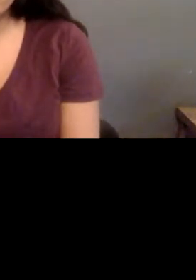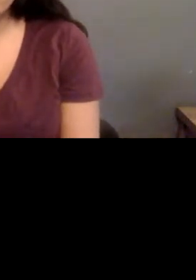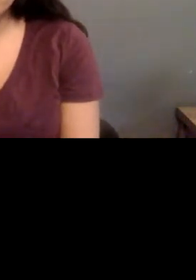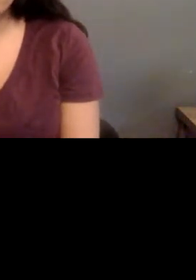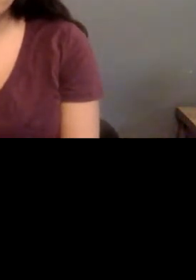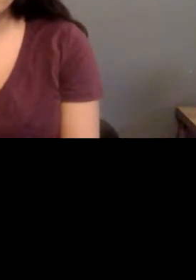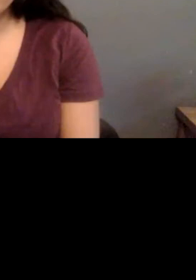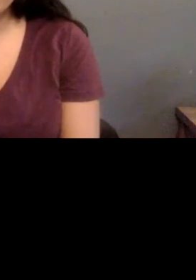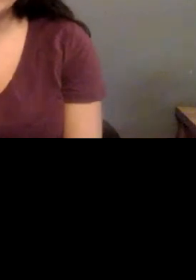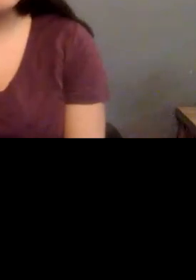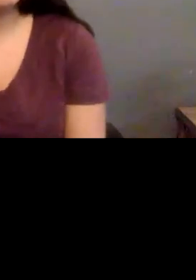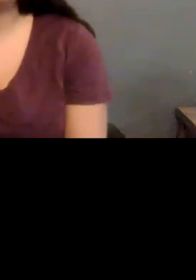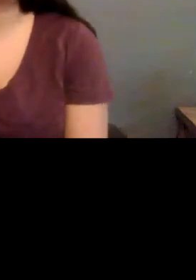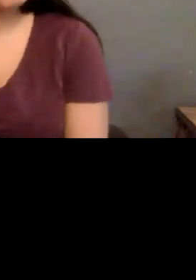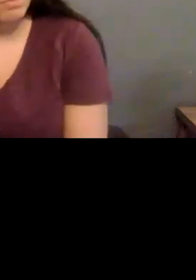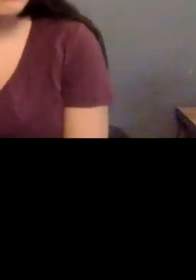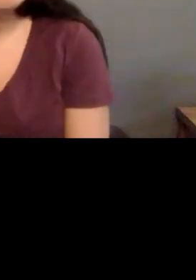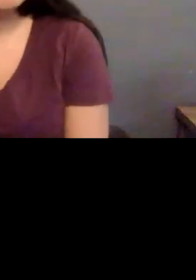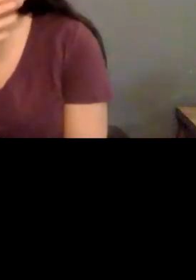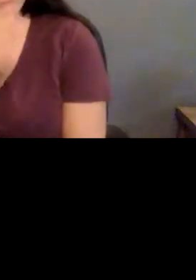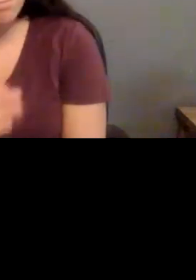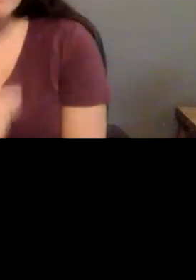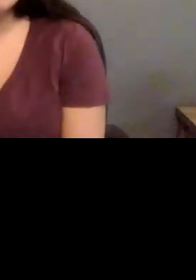Okay, thank you.